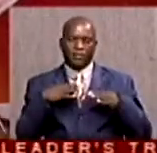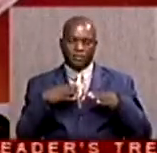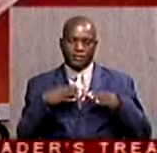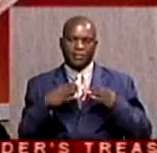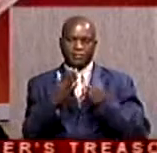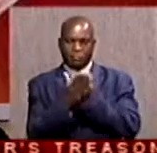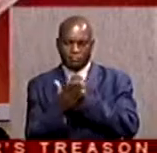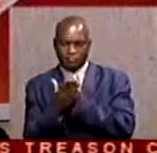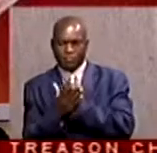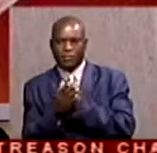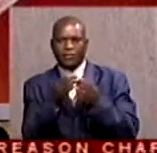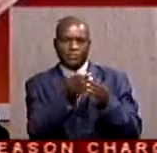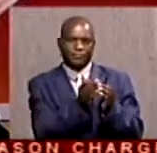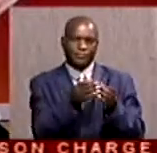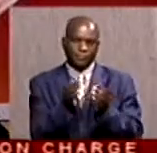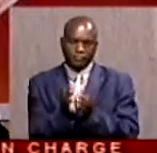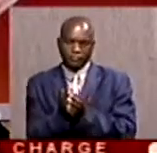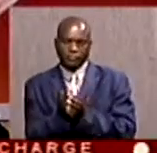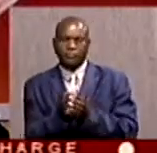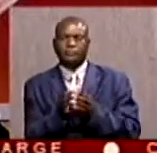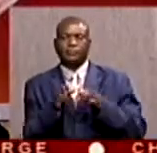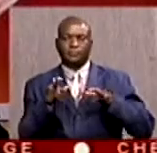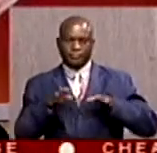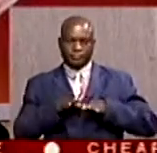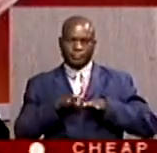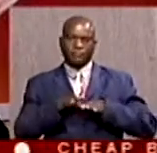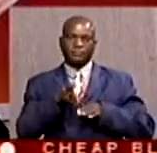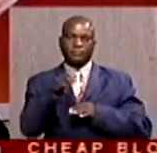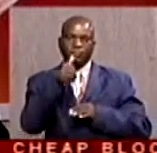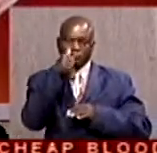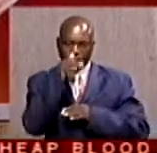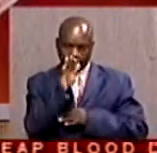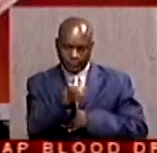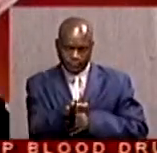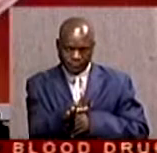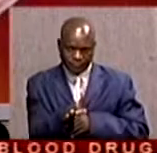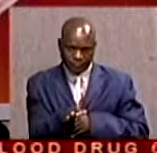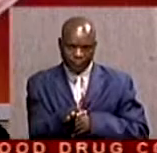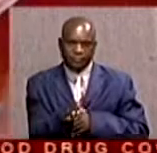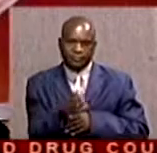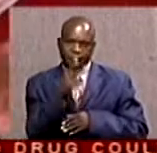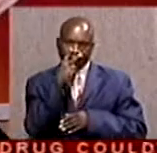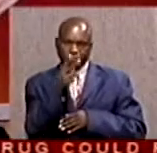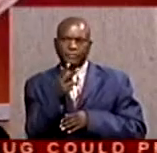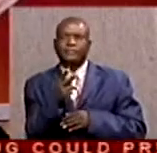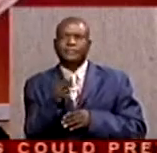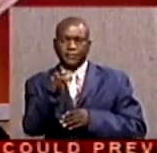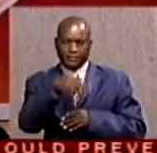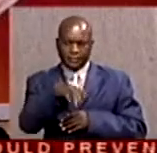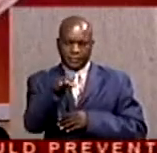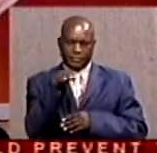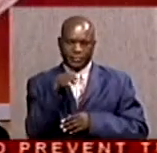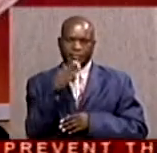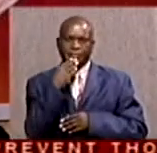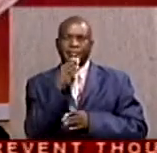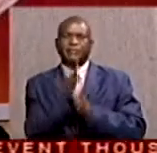their villages, in their families. So in that sense, I think in Zimbabwe, the change should be easy. I don't only want